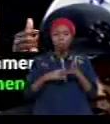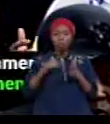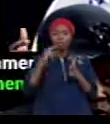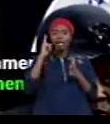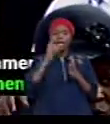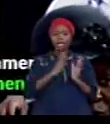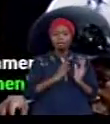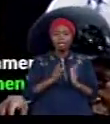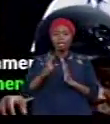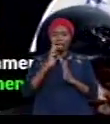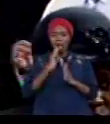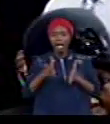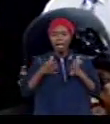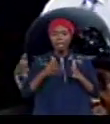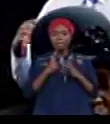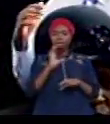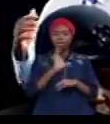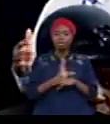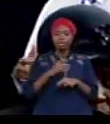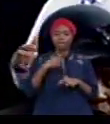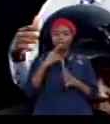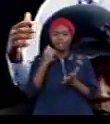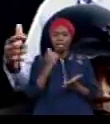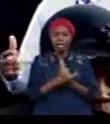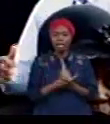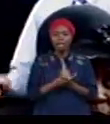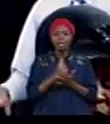the church to what his words say.